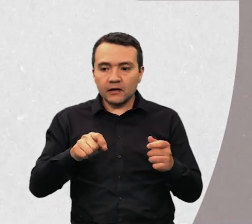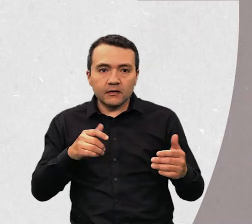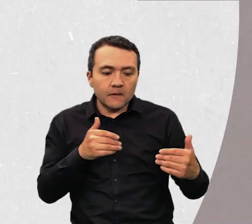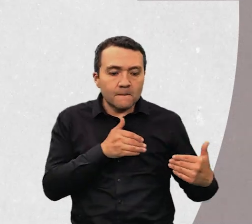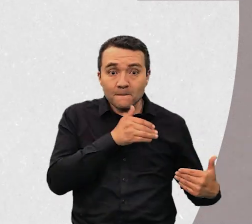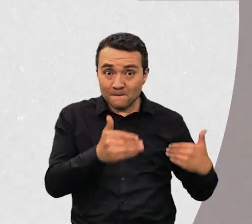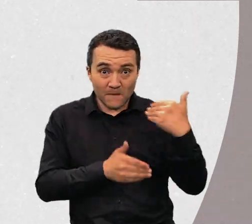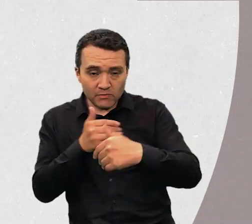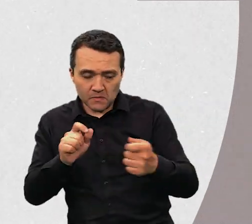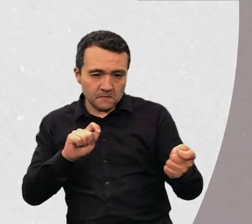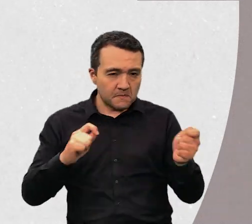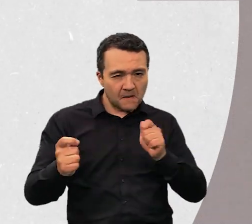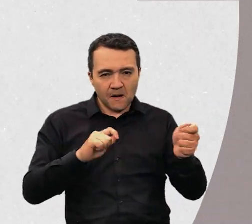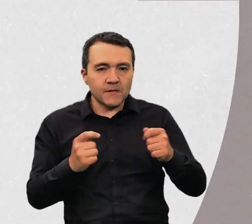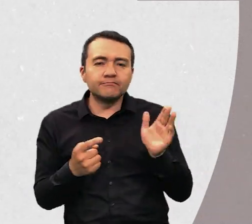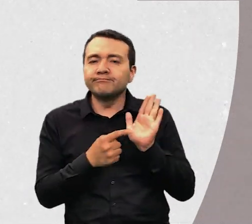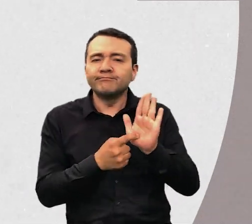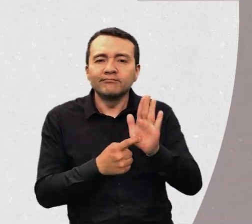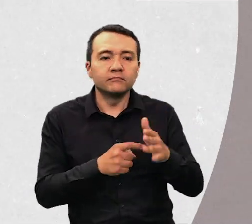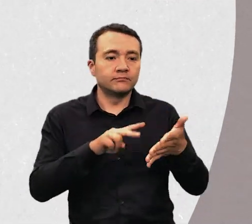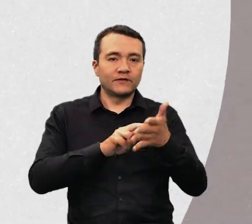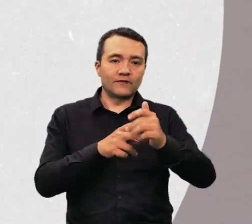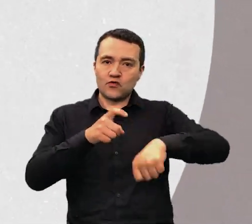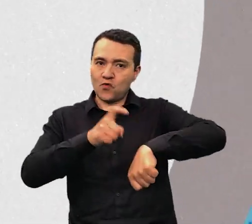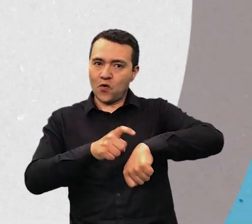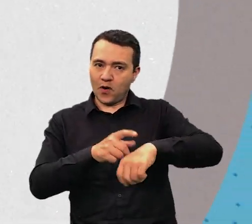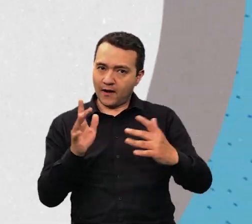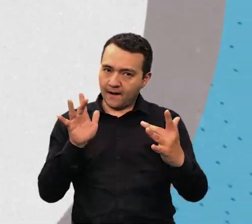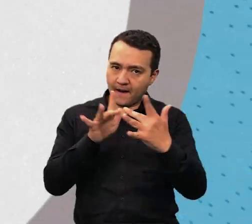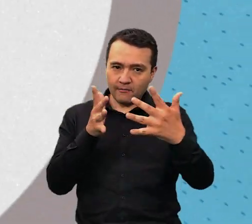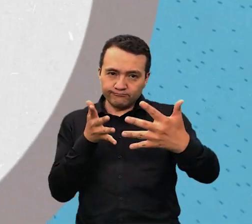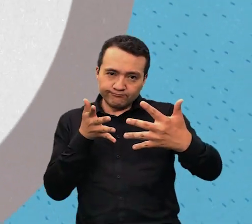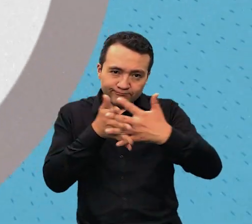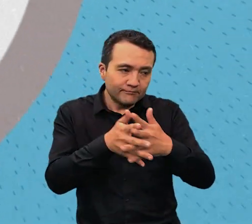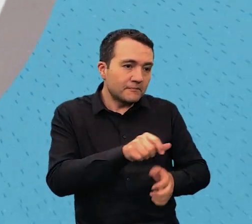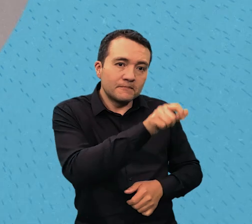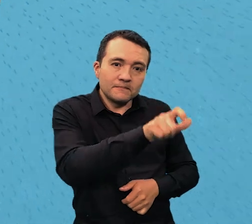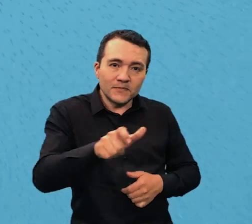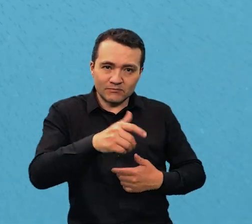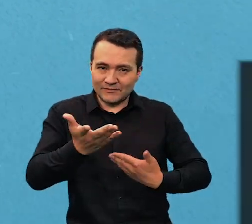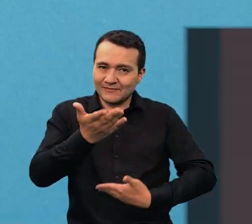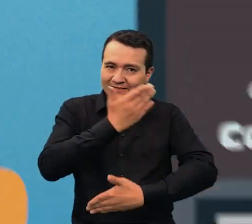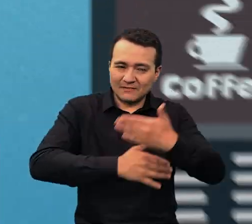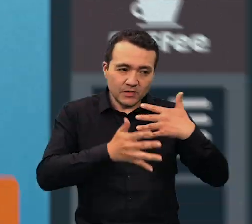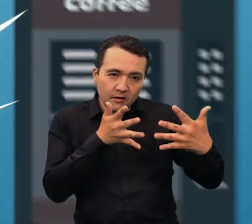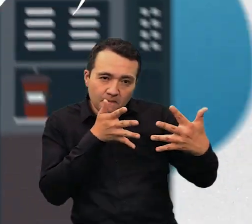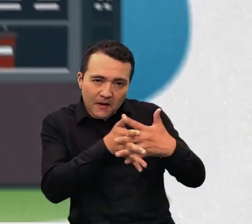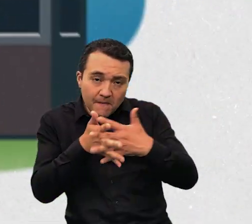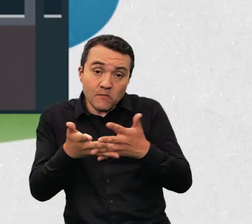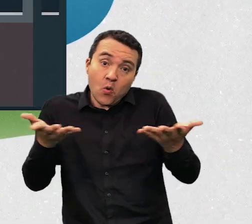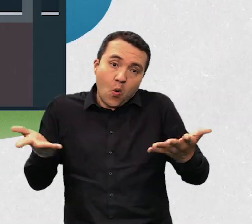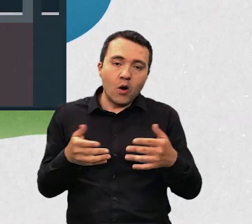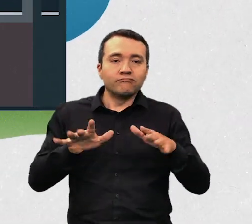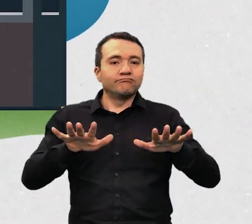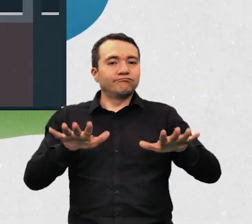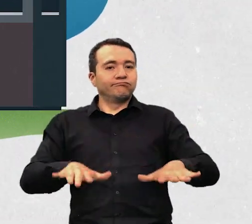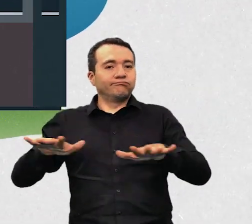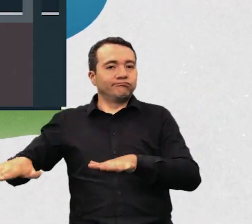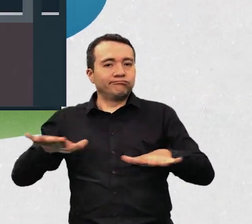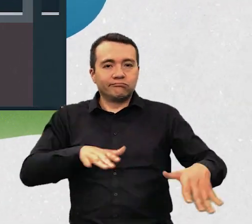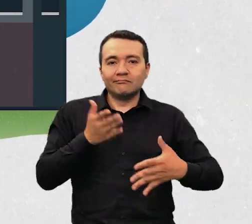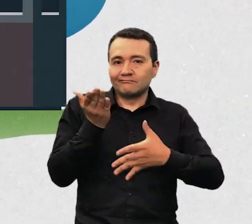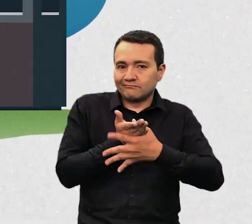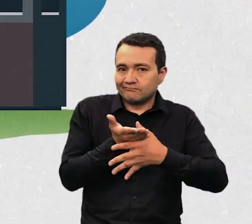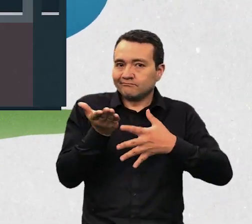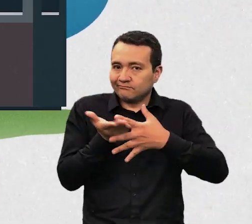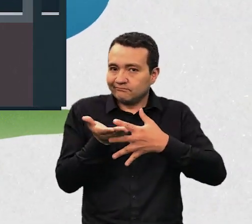Guarantee procedural accommodations, for example, by having preferential times for hearings or allowing rest periods after a statement